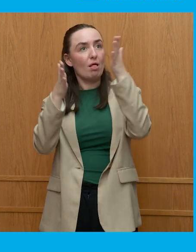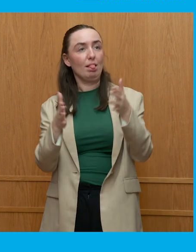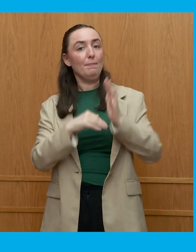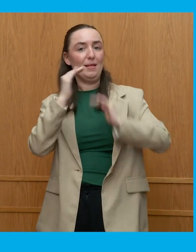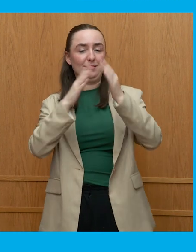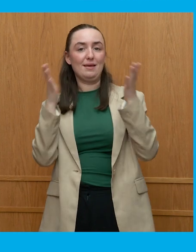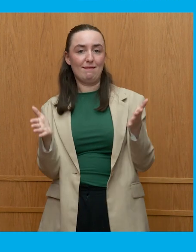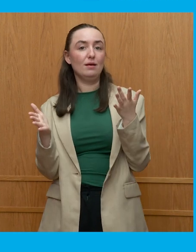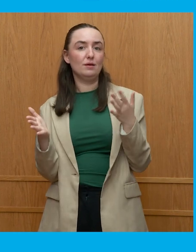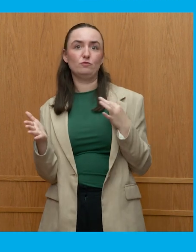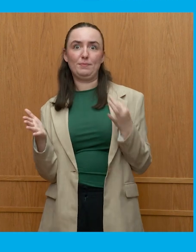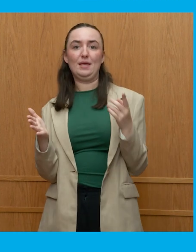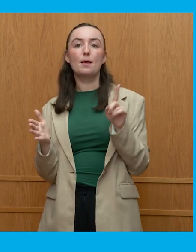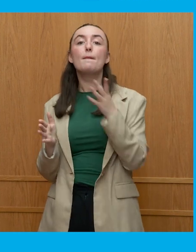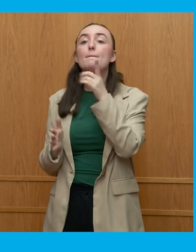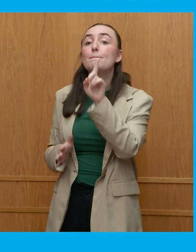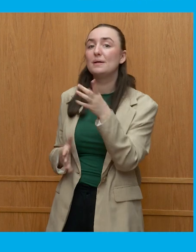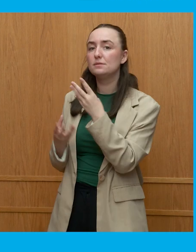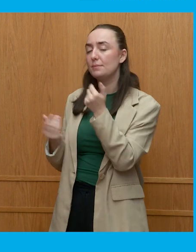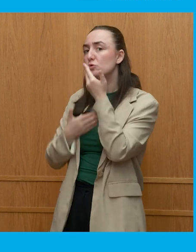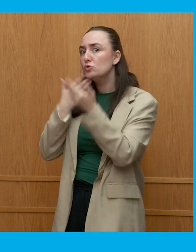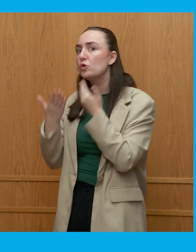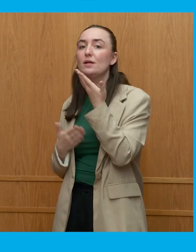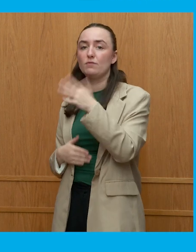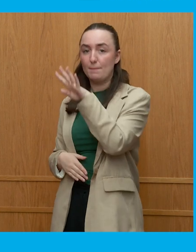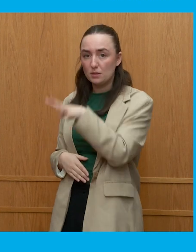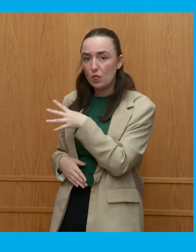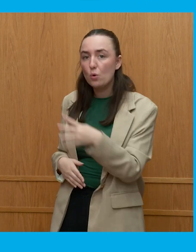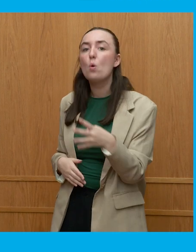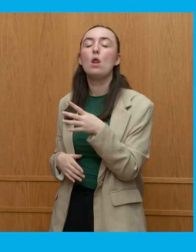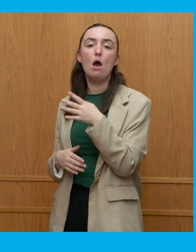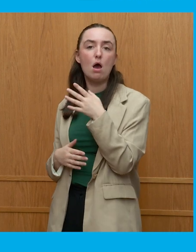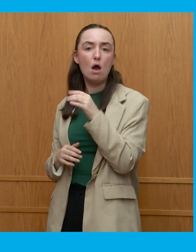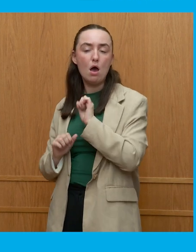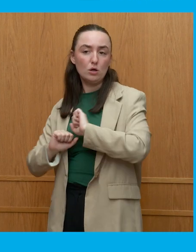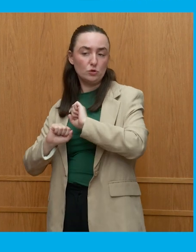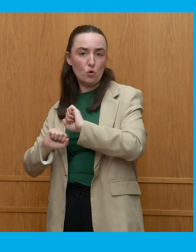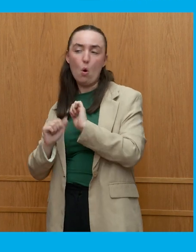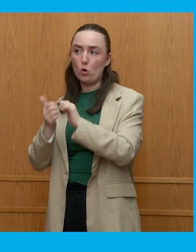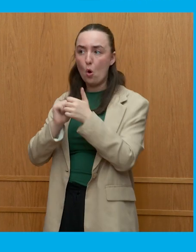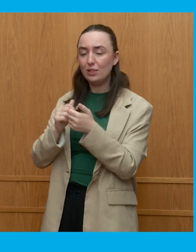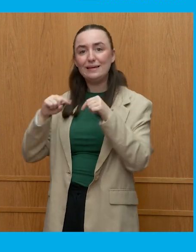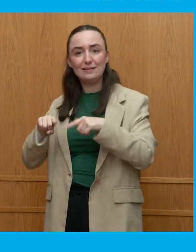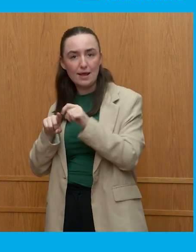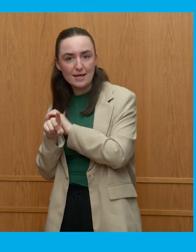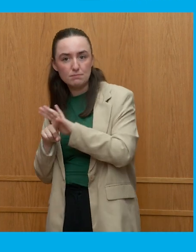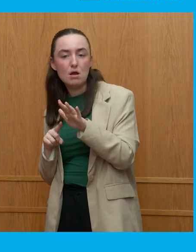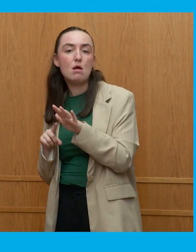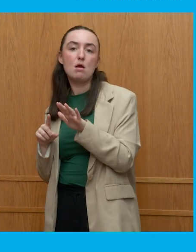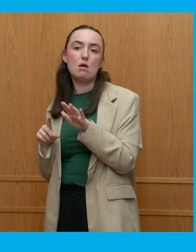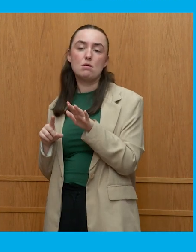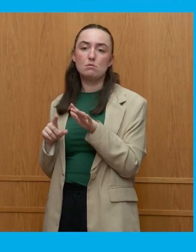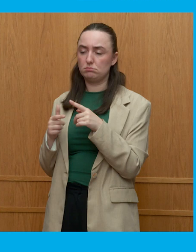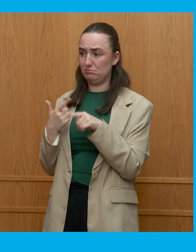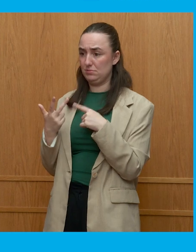it. But some of the stories that you hear from, well, your team in Barcelona, from Gordy, and your colleagues as well here in Edinburgh, some of